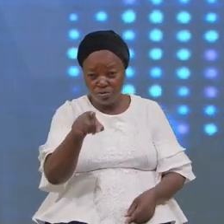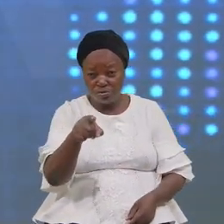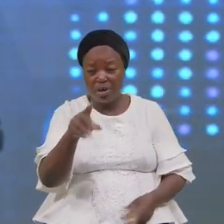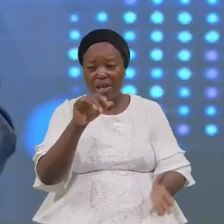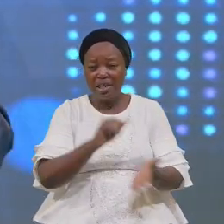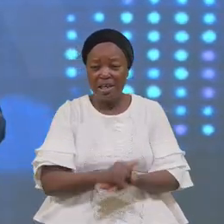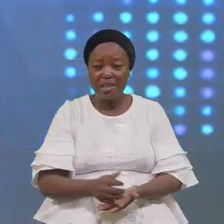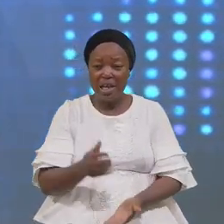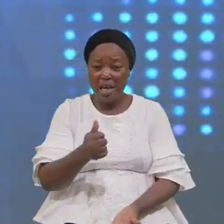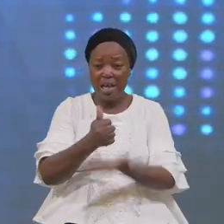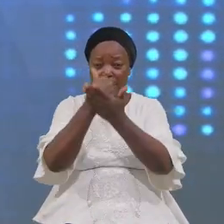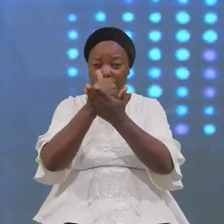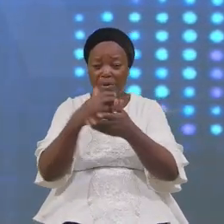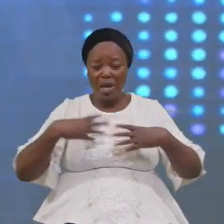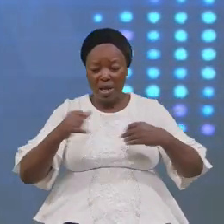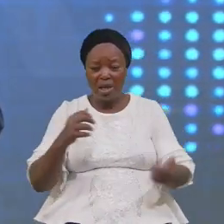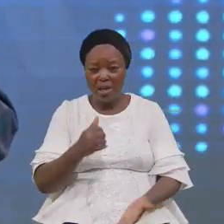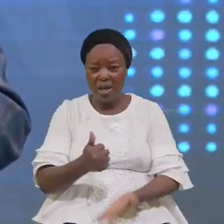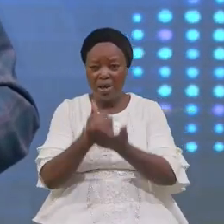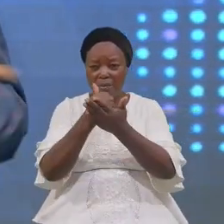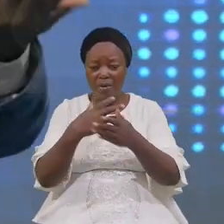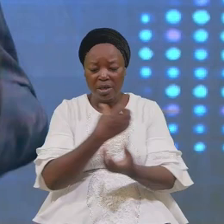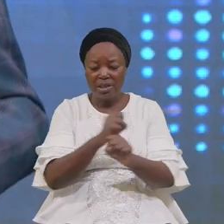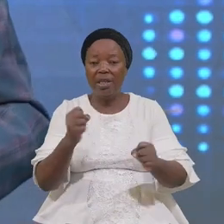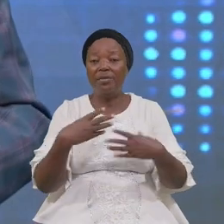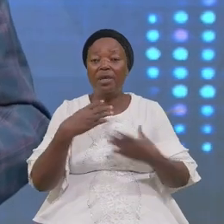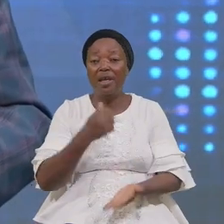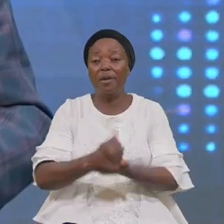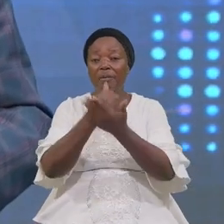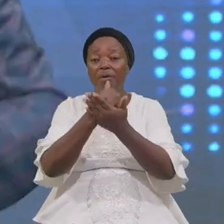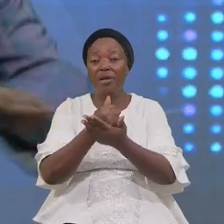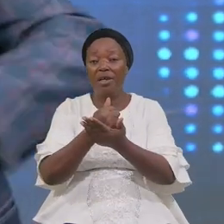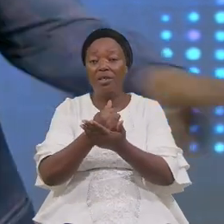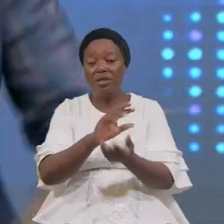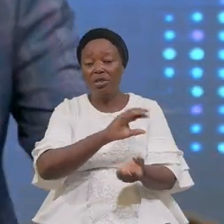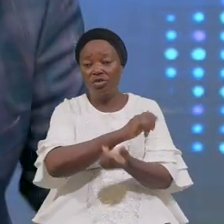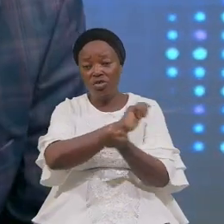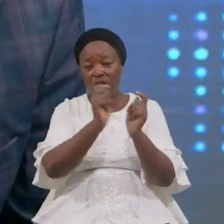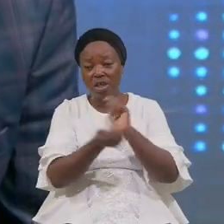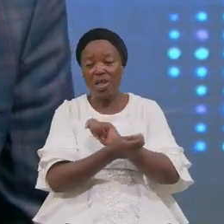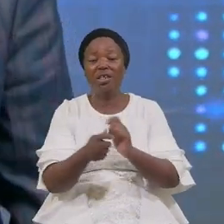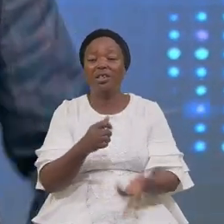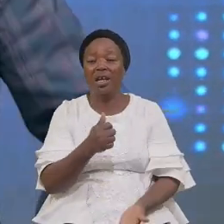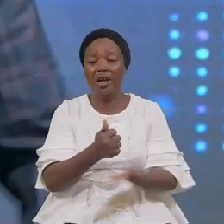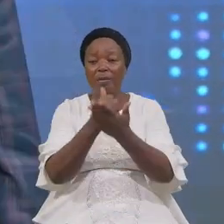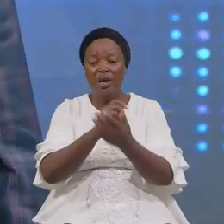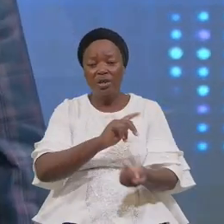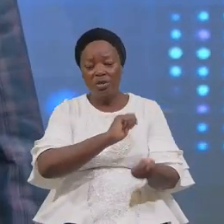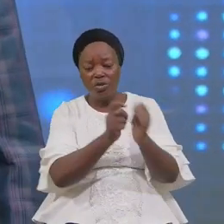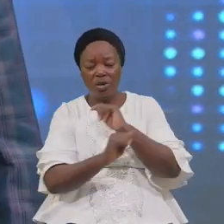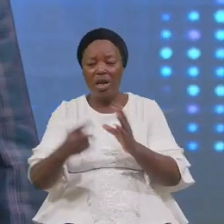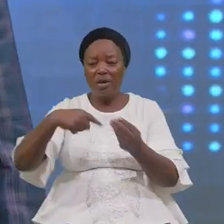hell, saving hell, redemptive hell, a turning around hell,